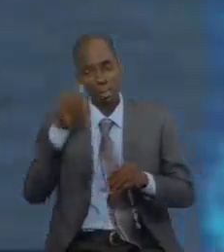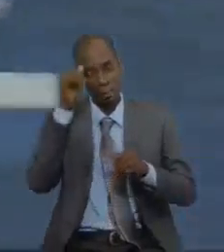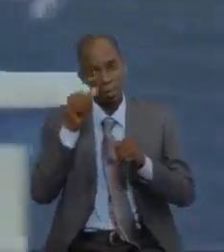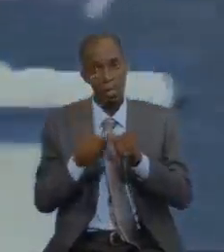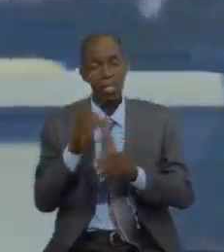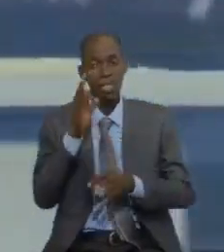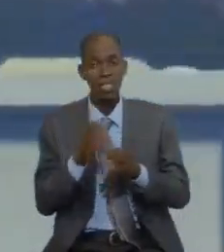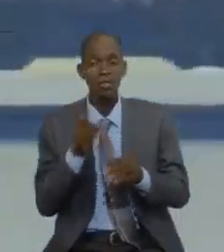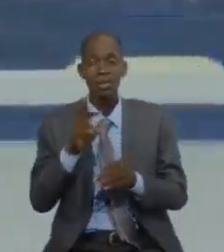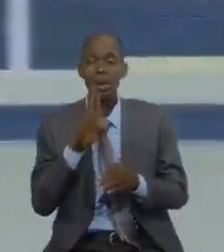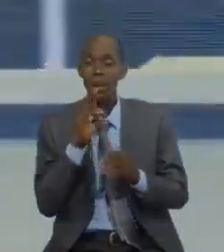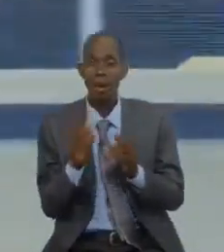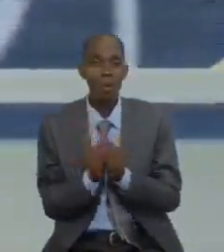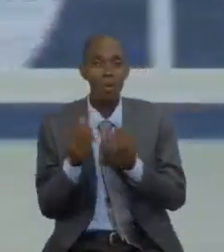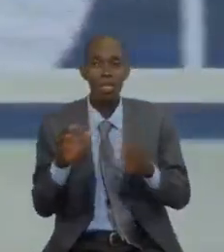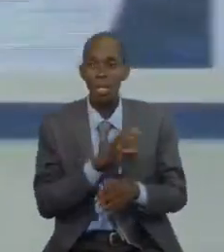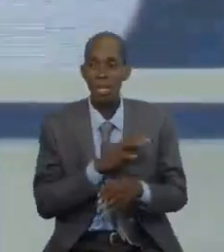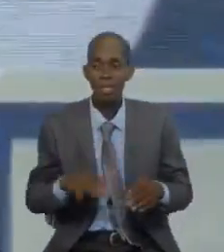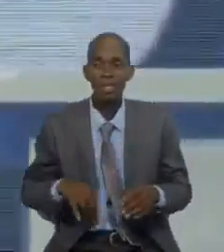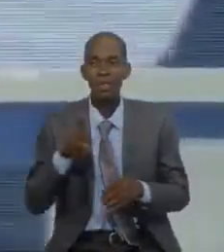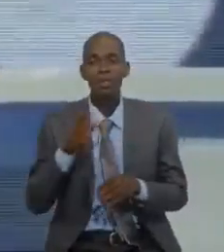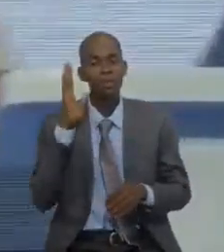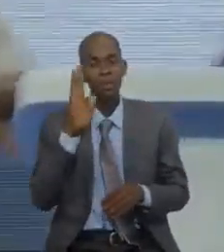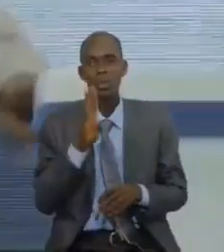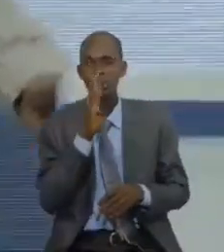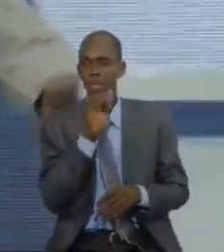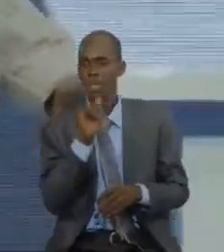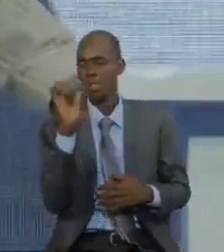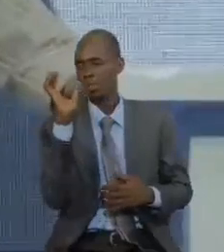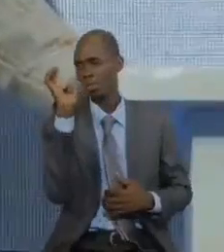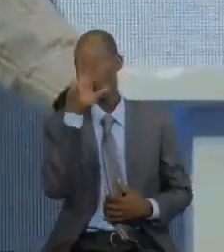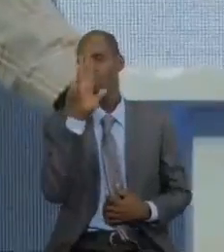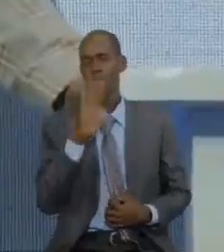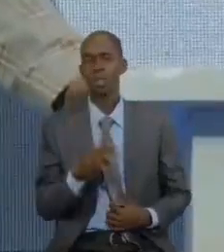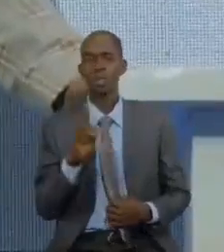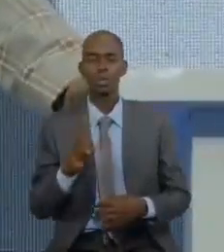without Christ, you'll be a foreigner to the blessings of God.